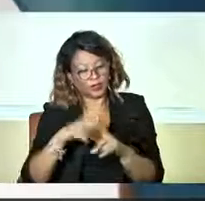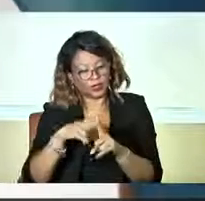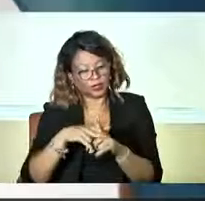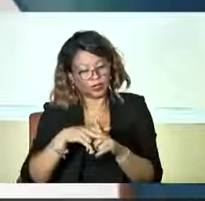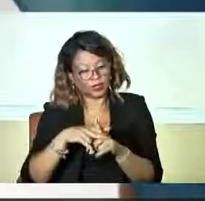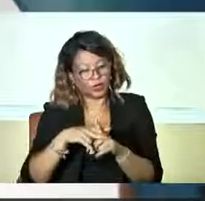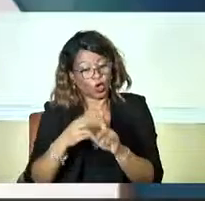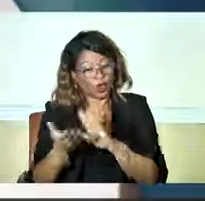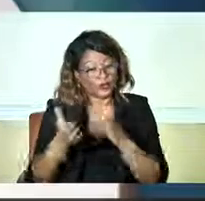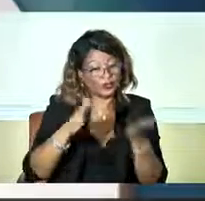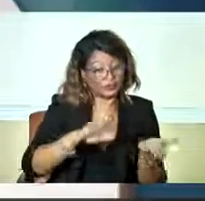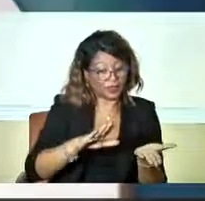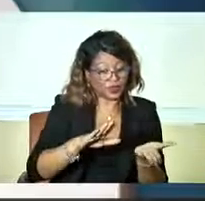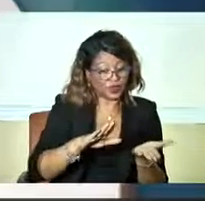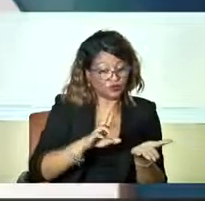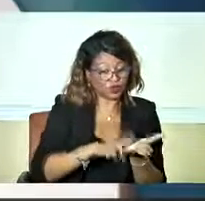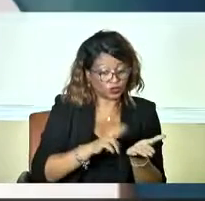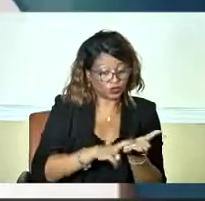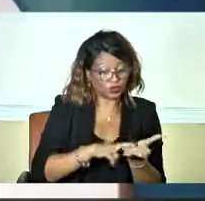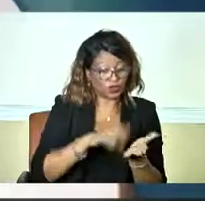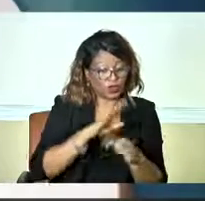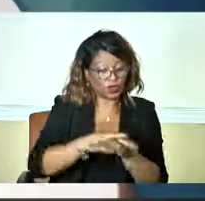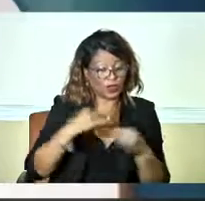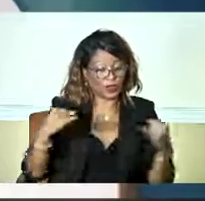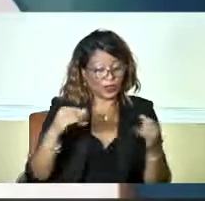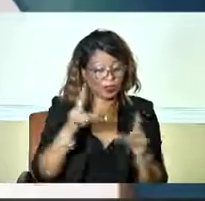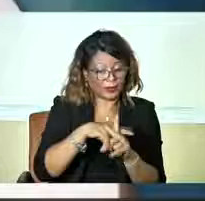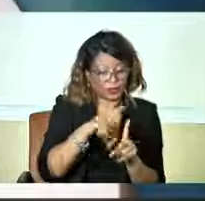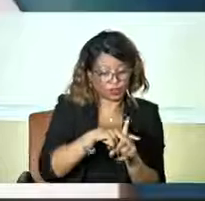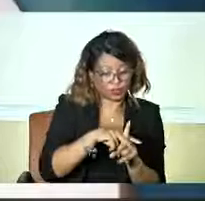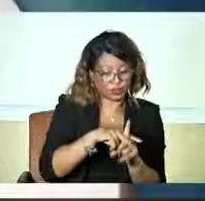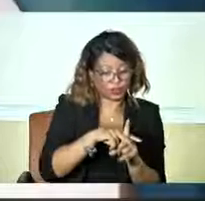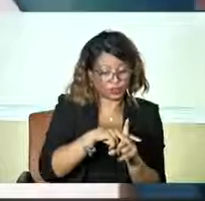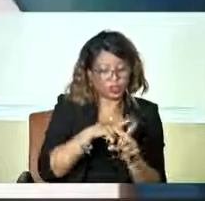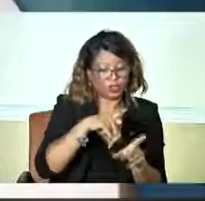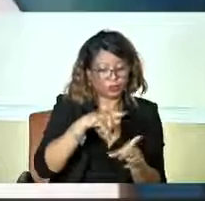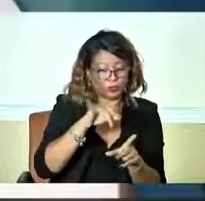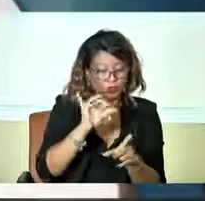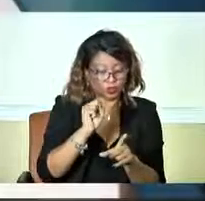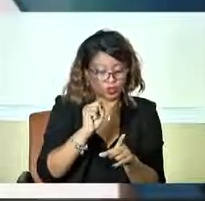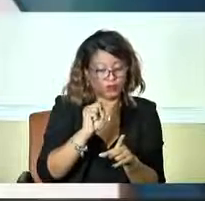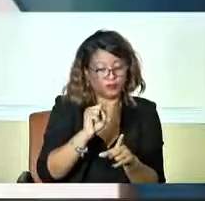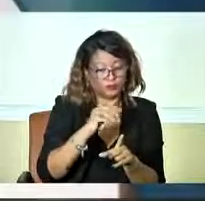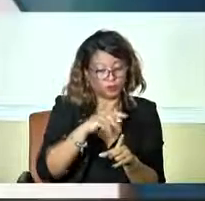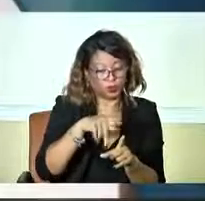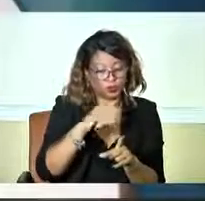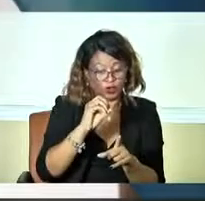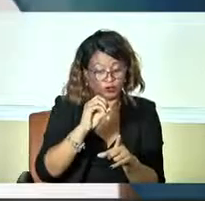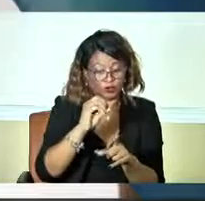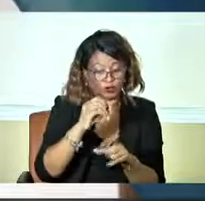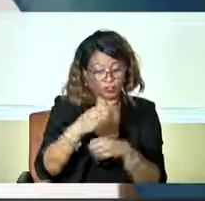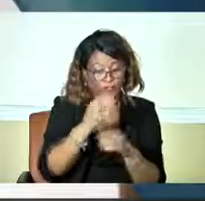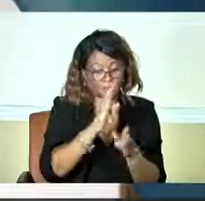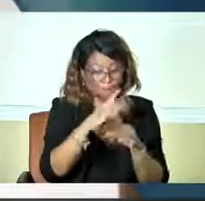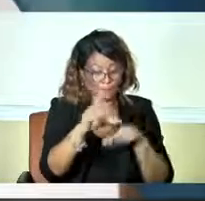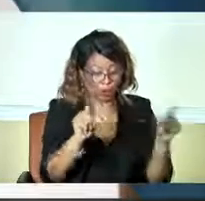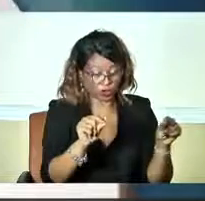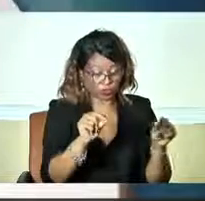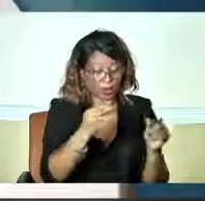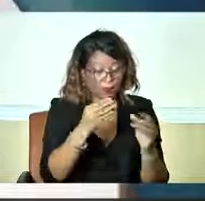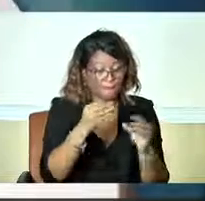a death registration online application, the post office box rental, the money